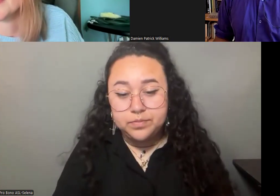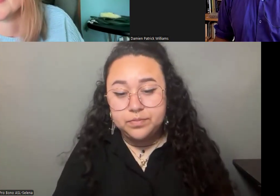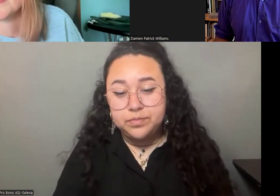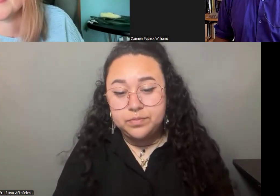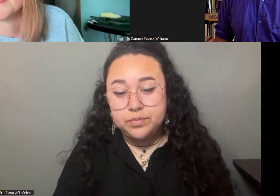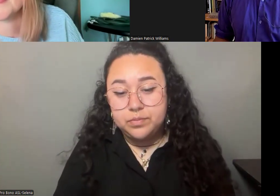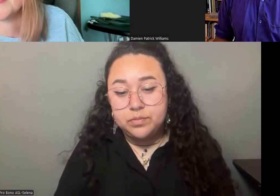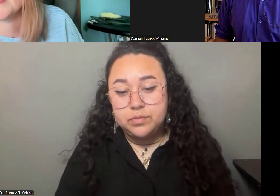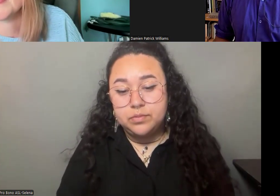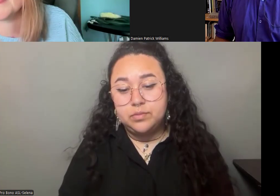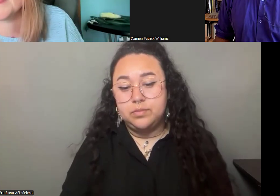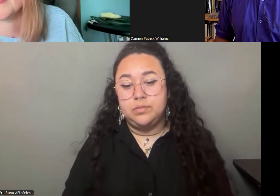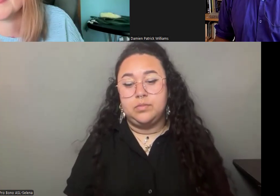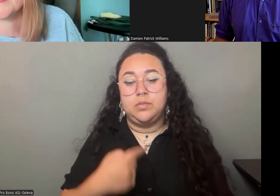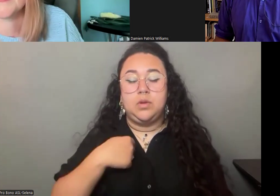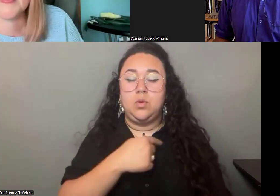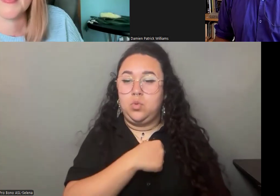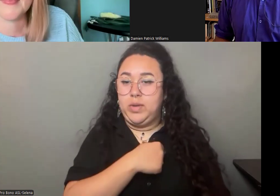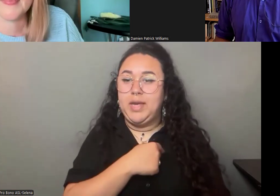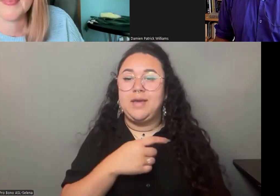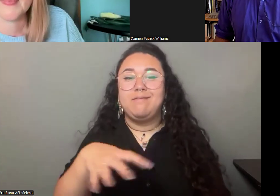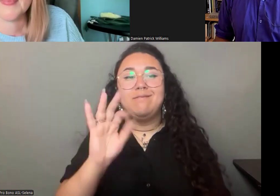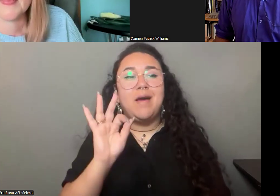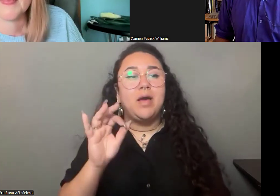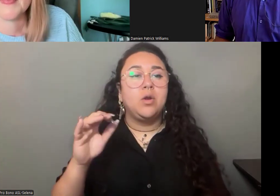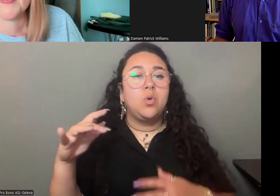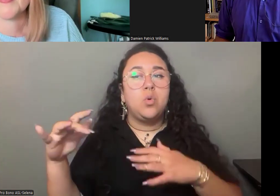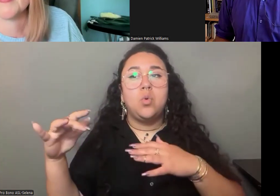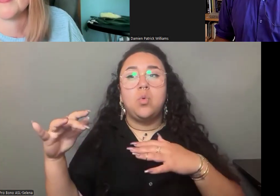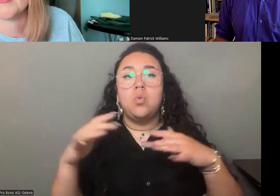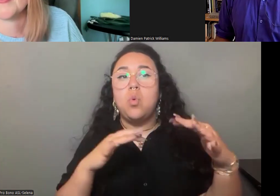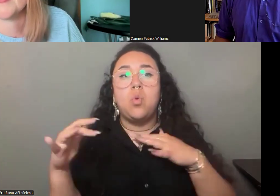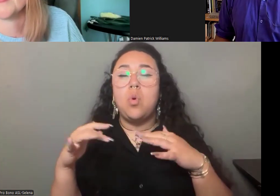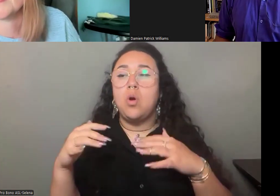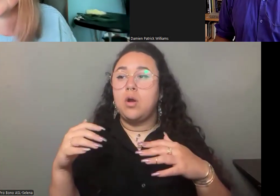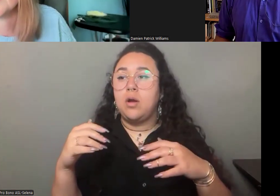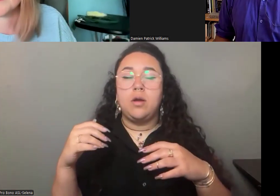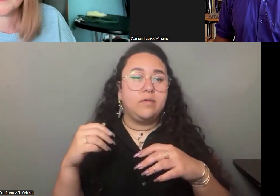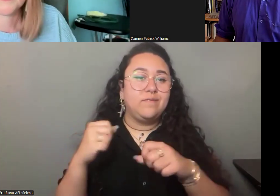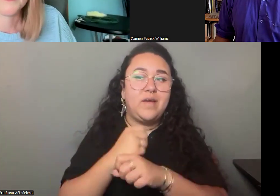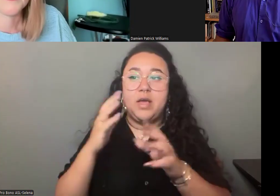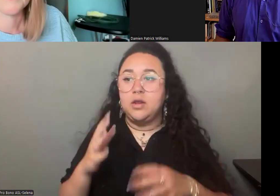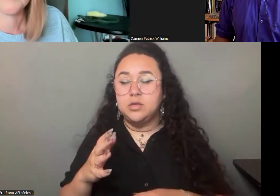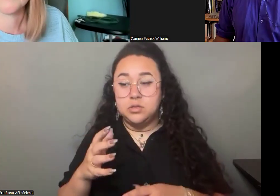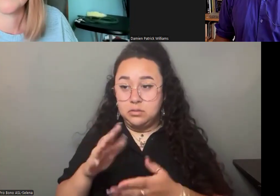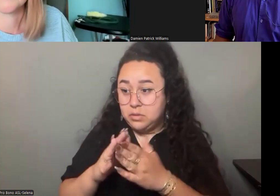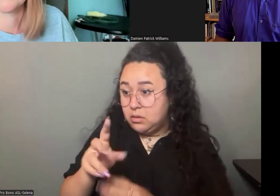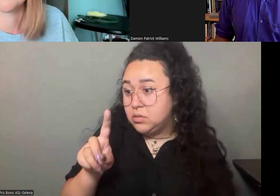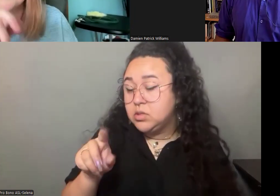recovering warfighters, people who can then go back into a theater of war and continue to